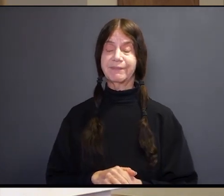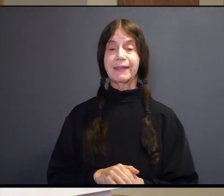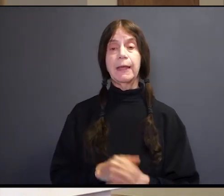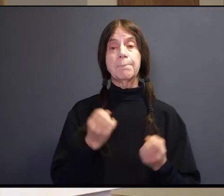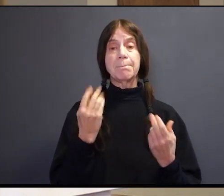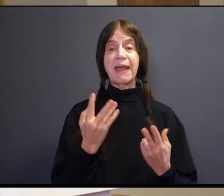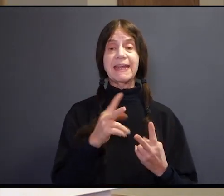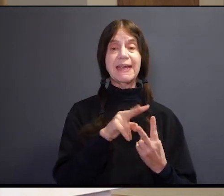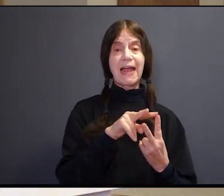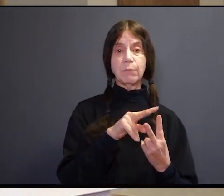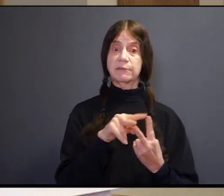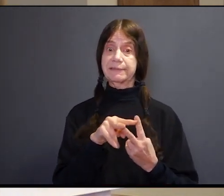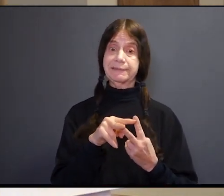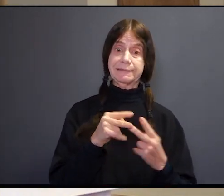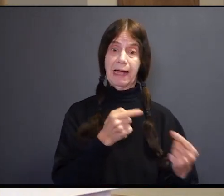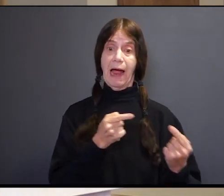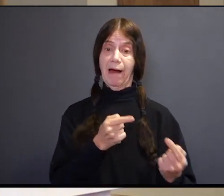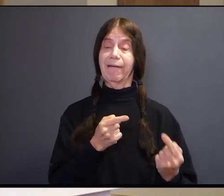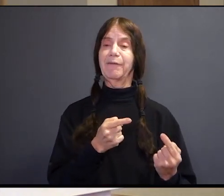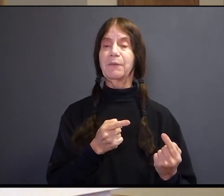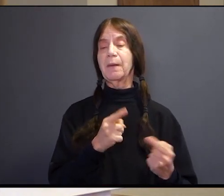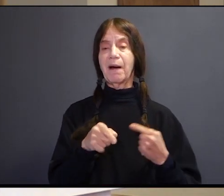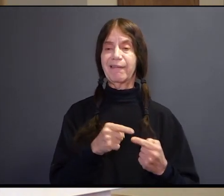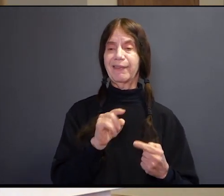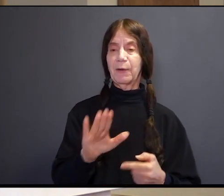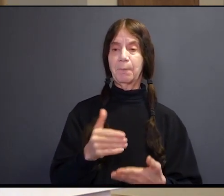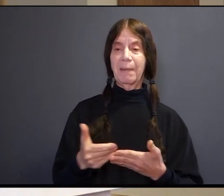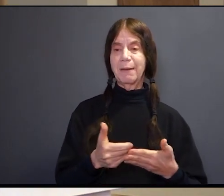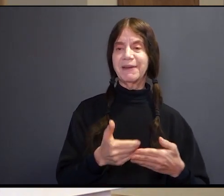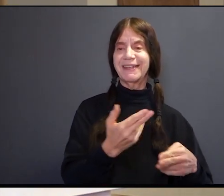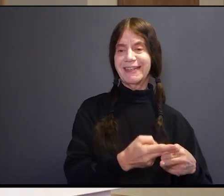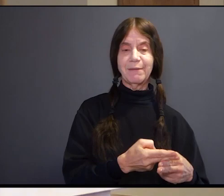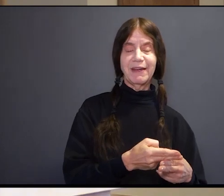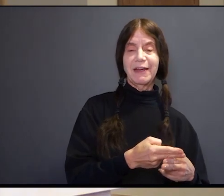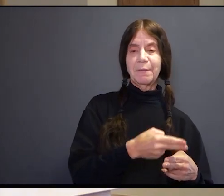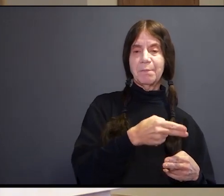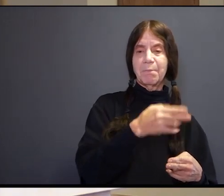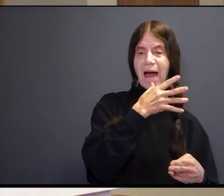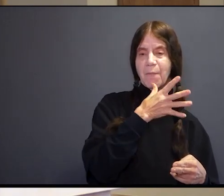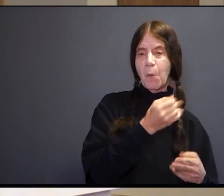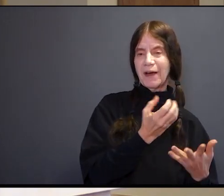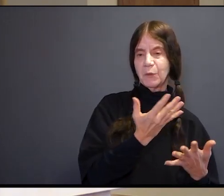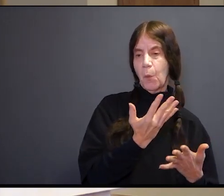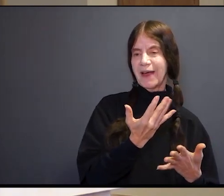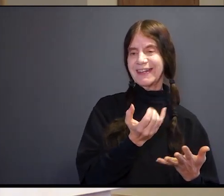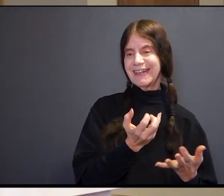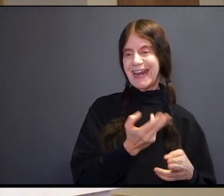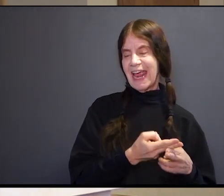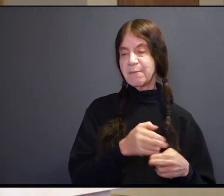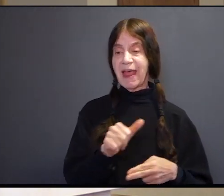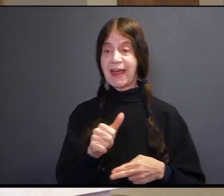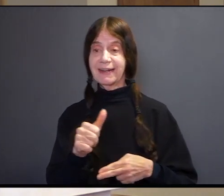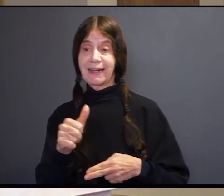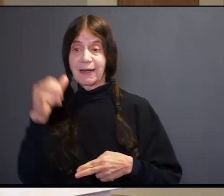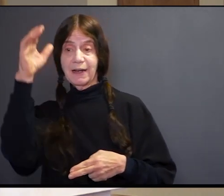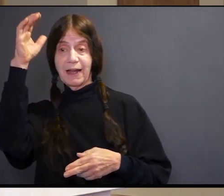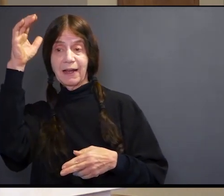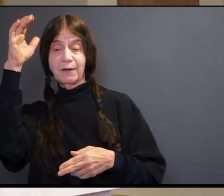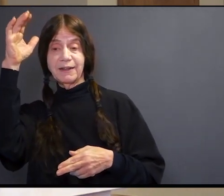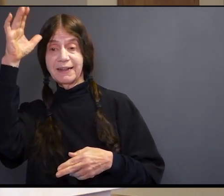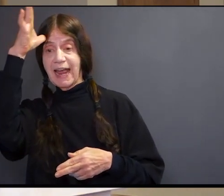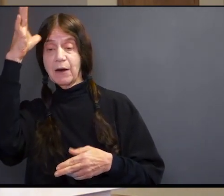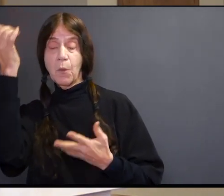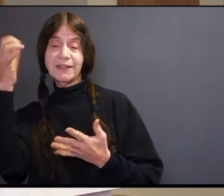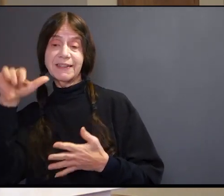work hard to agree on names for their children. She wants one name and he wants another. There is